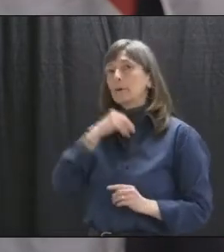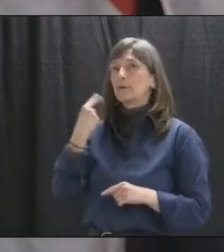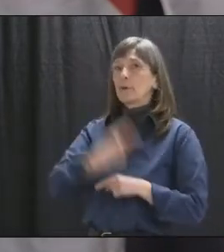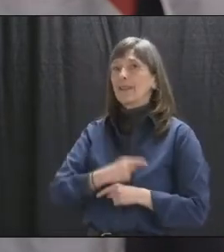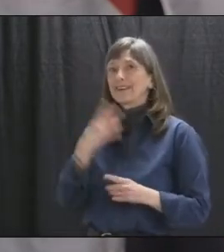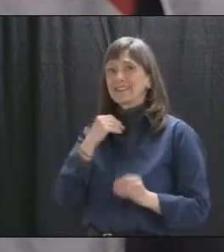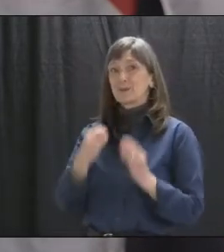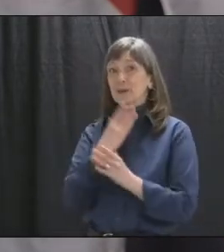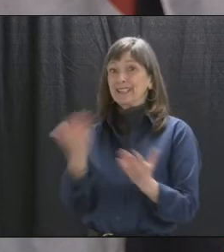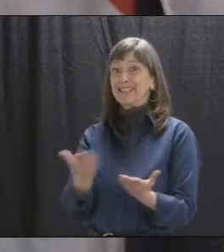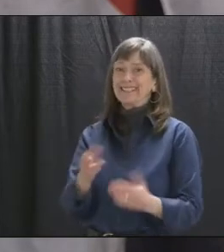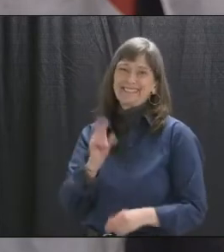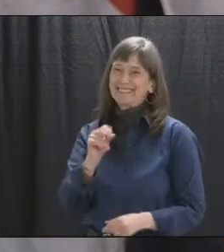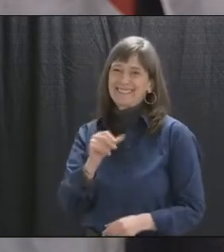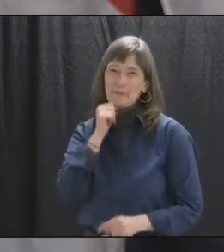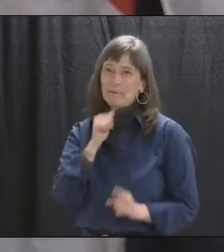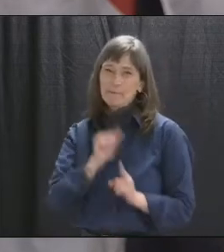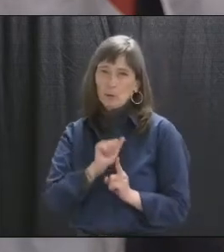April to get through yet. But,